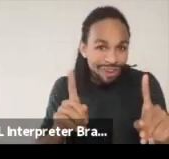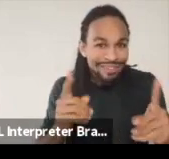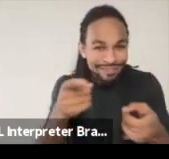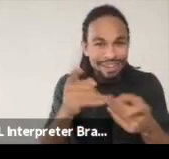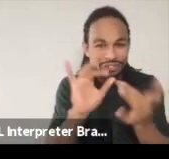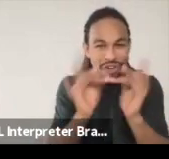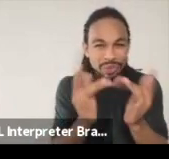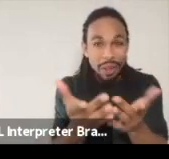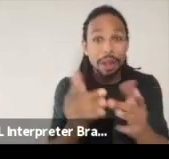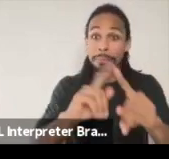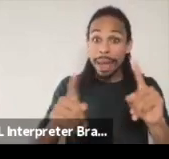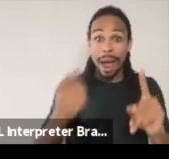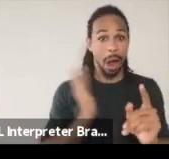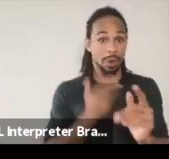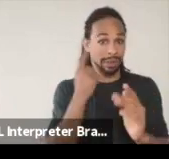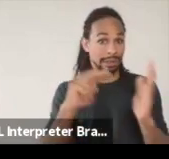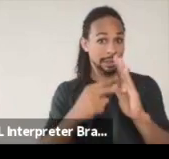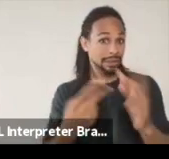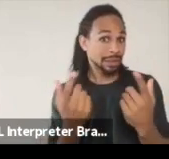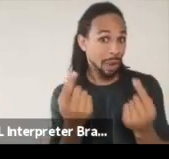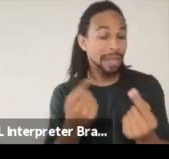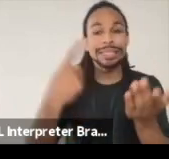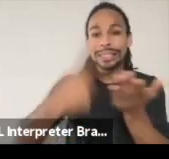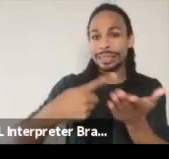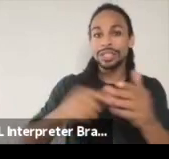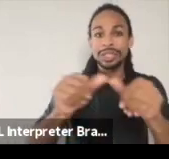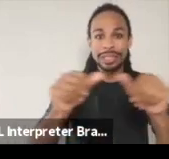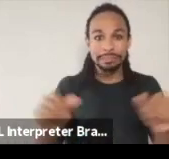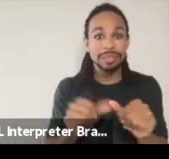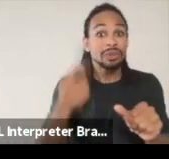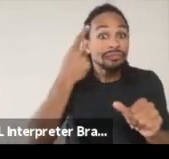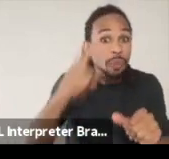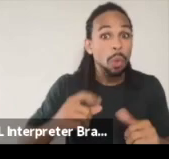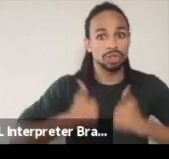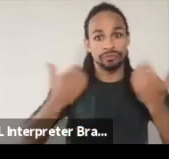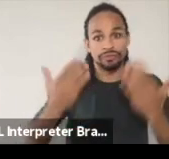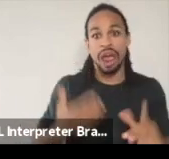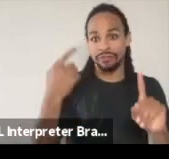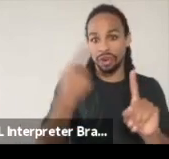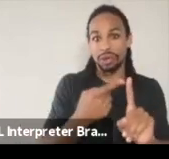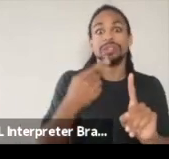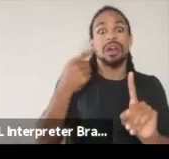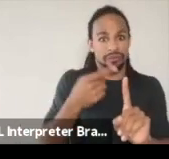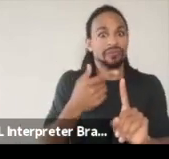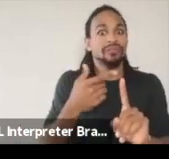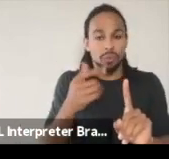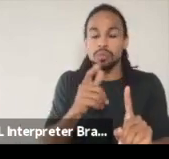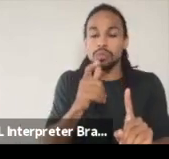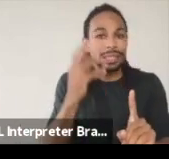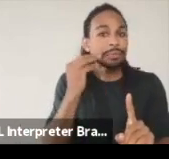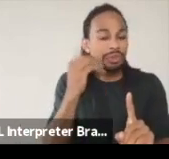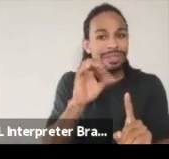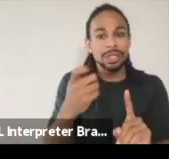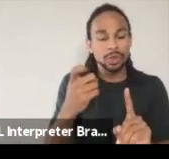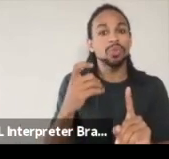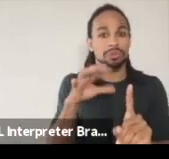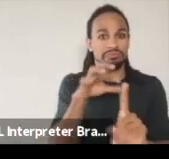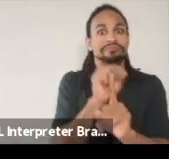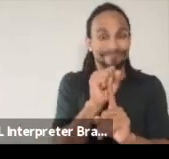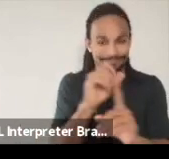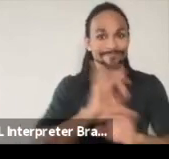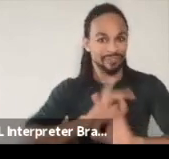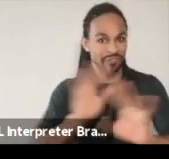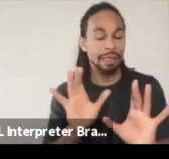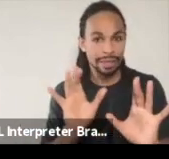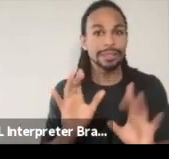discussion space specifically for survivors of sexual violence who are Black, Indigenous, or other people of color. And so if that